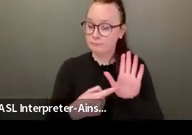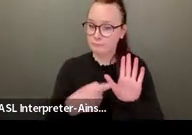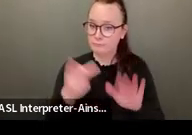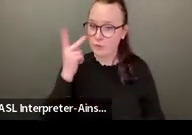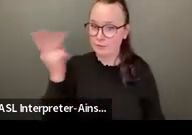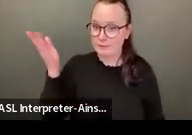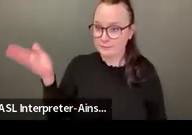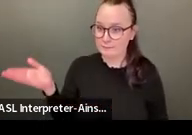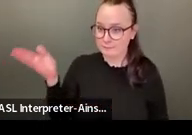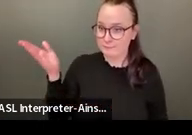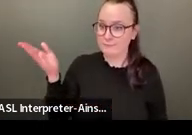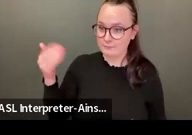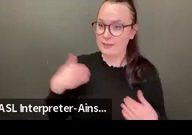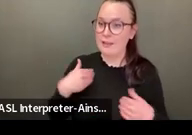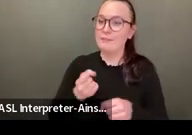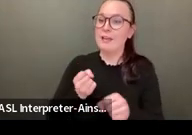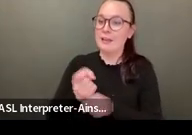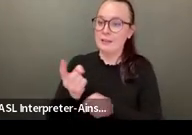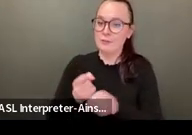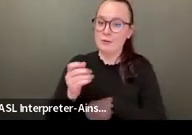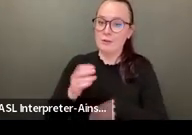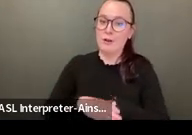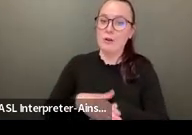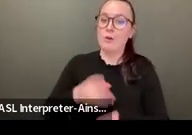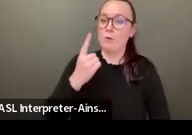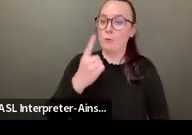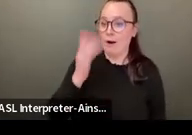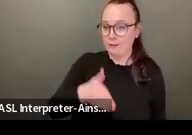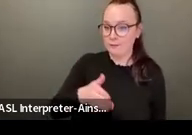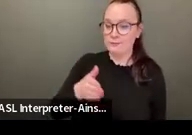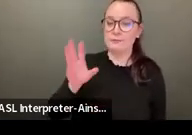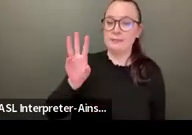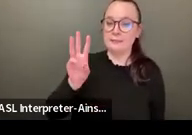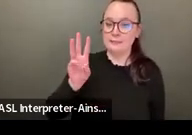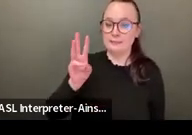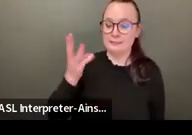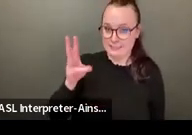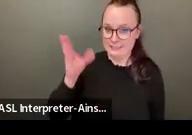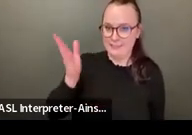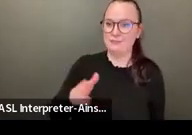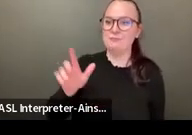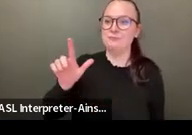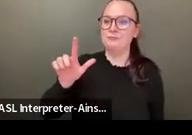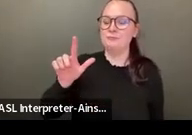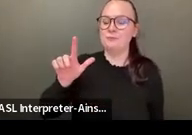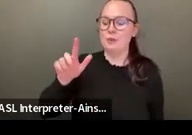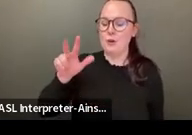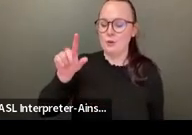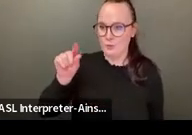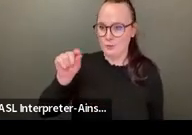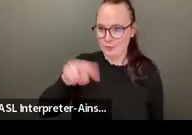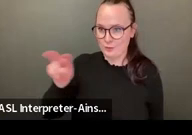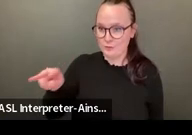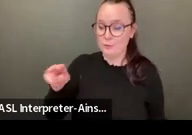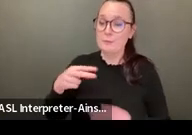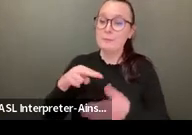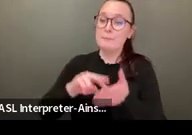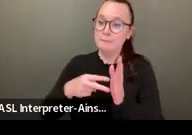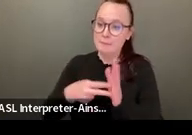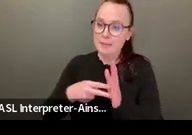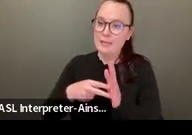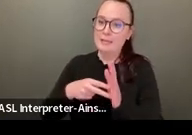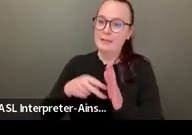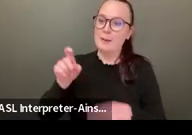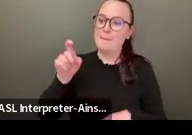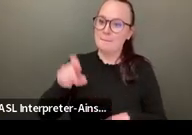they had an annual on 1/6/2022, which means that the next annual must happen on or